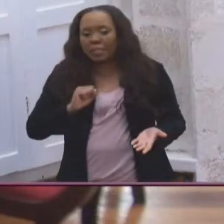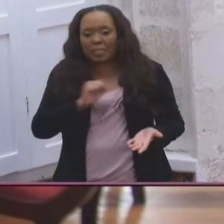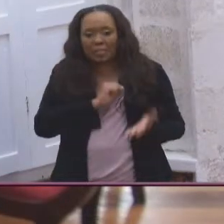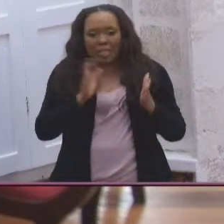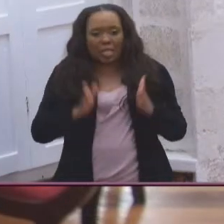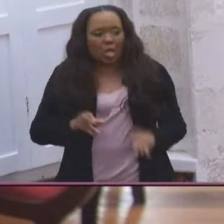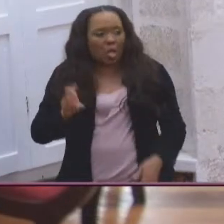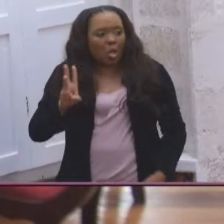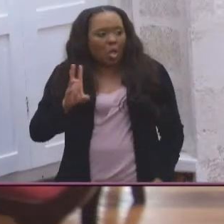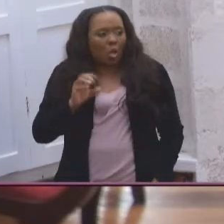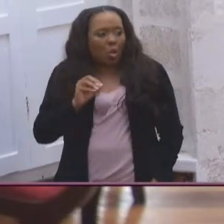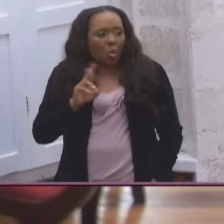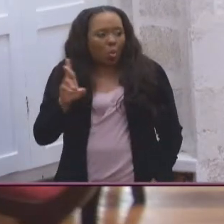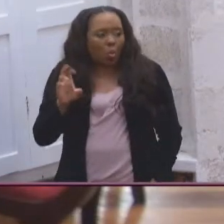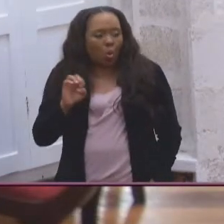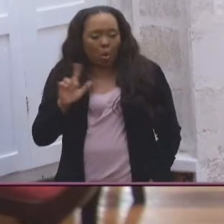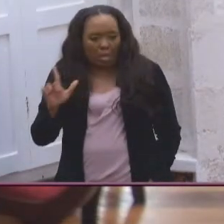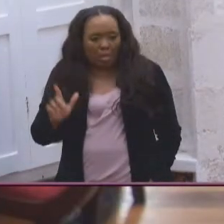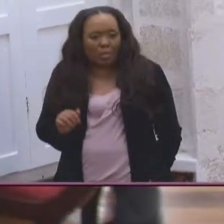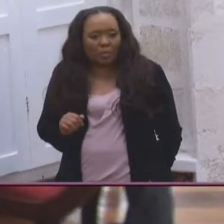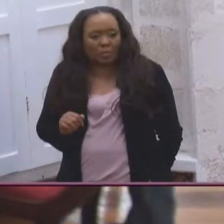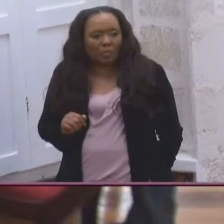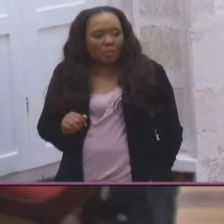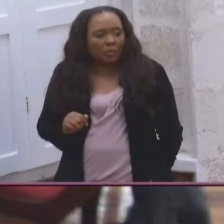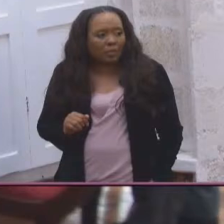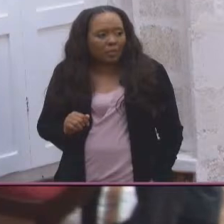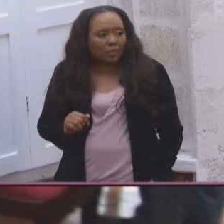Please continue, Senator Thompson.